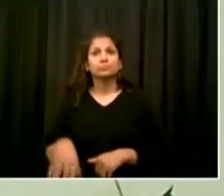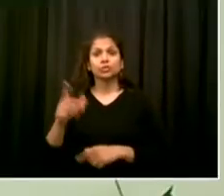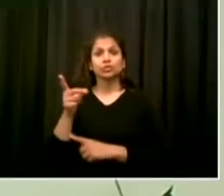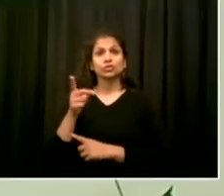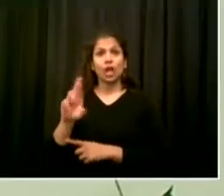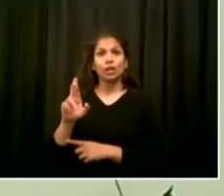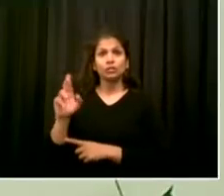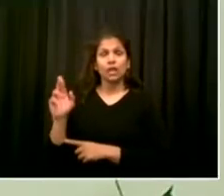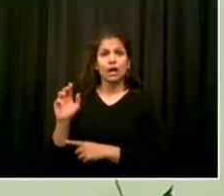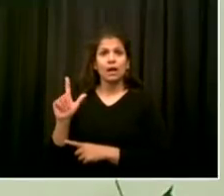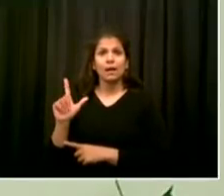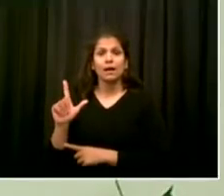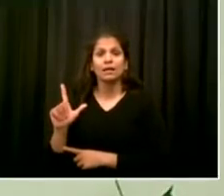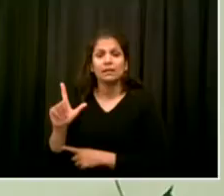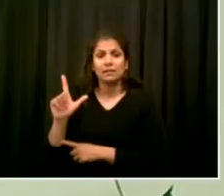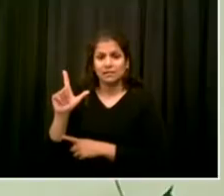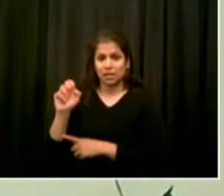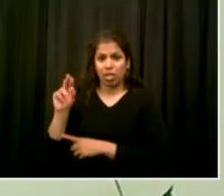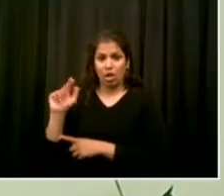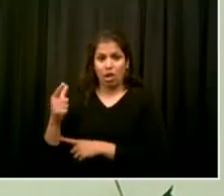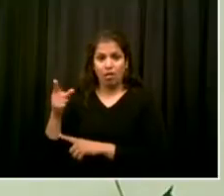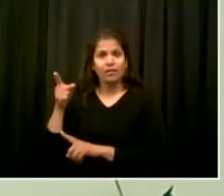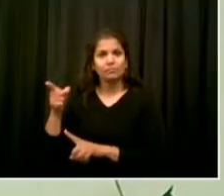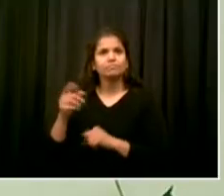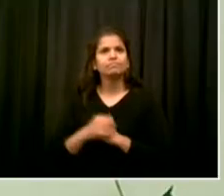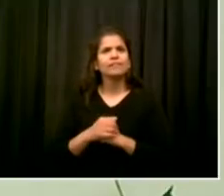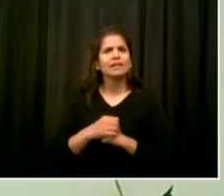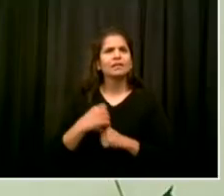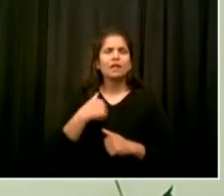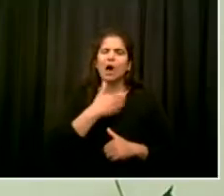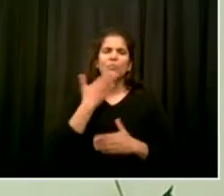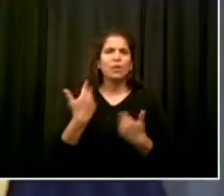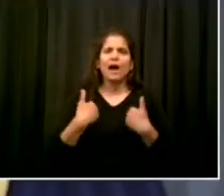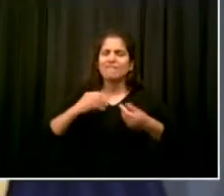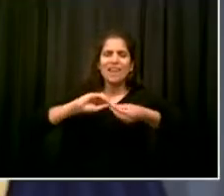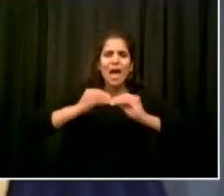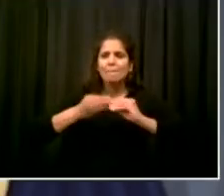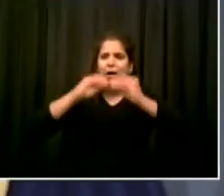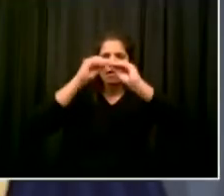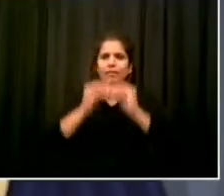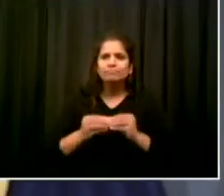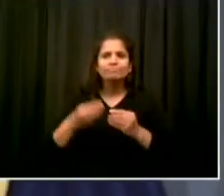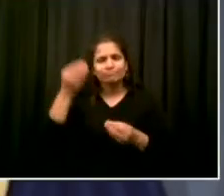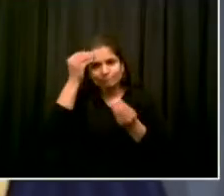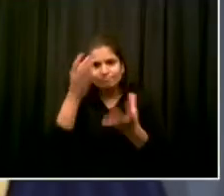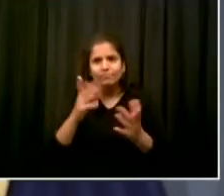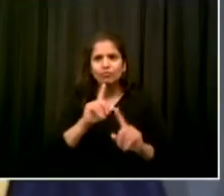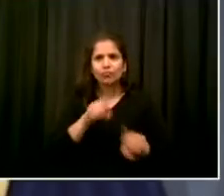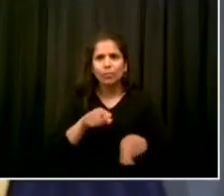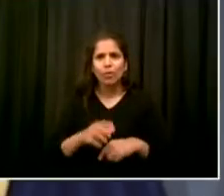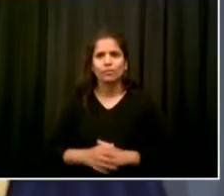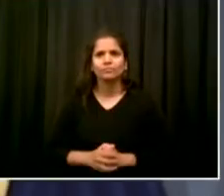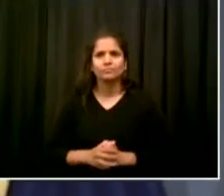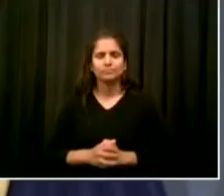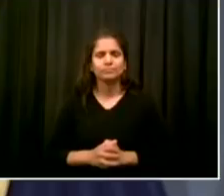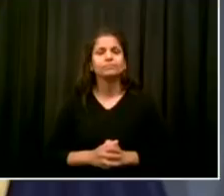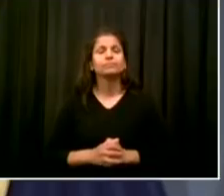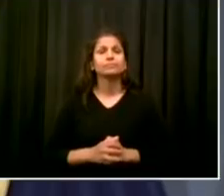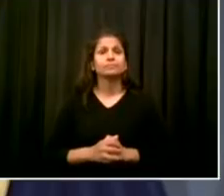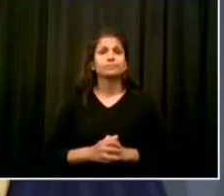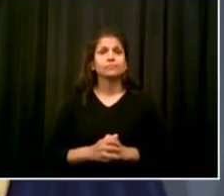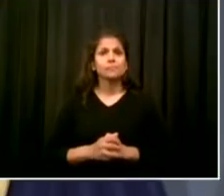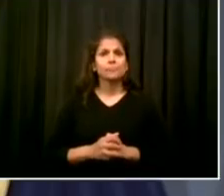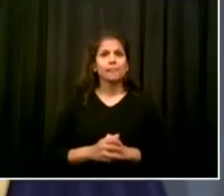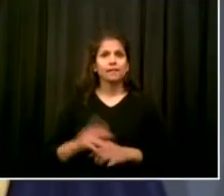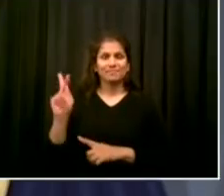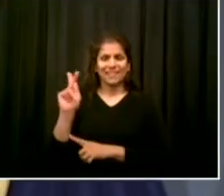update on the Elmhurst extension. Okay, go ahead, Katie. Oh yeah, my follow-up. I mean, you